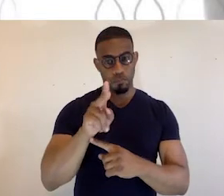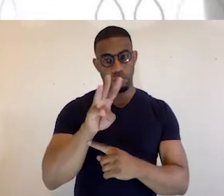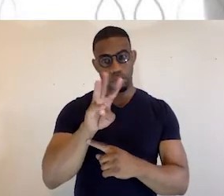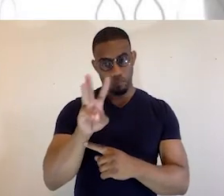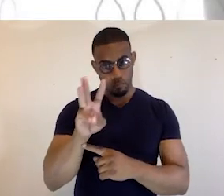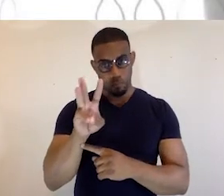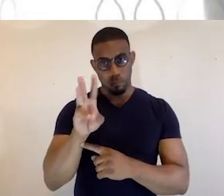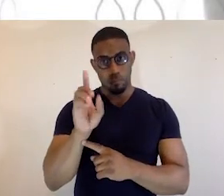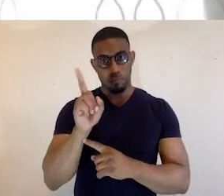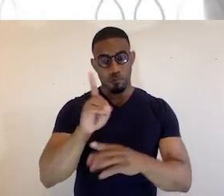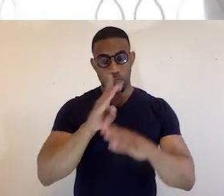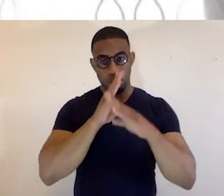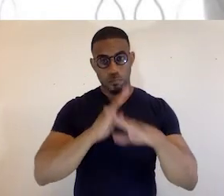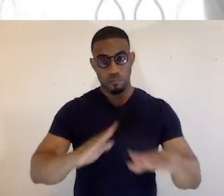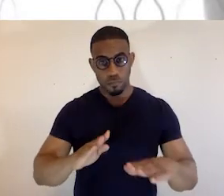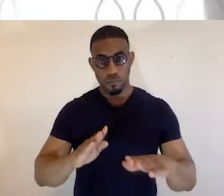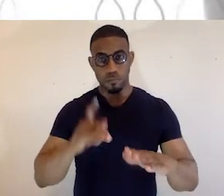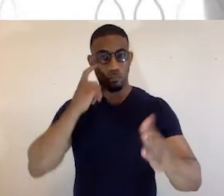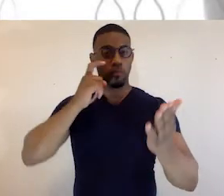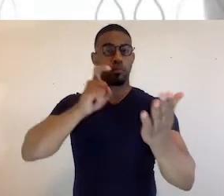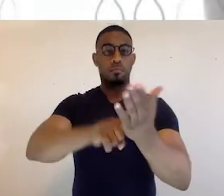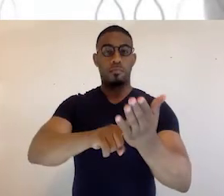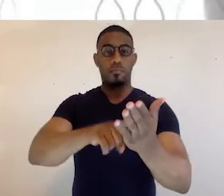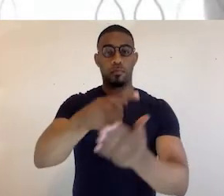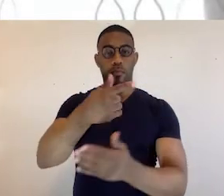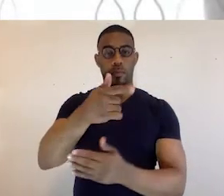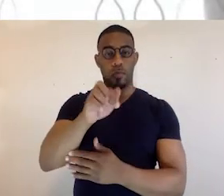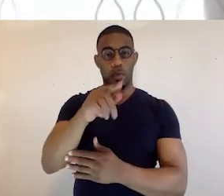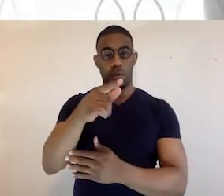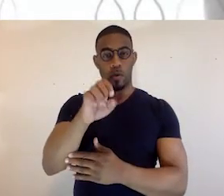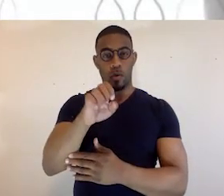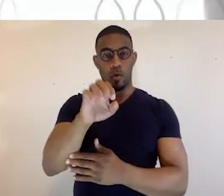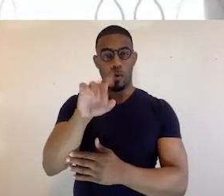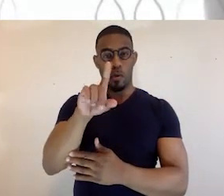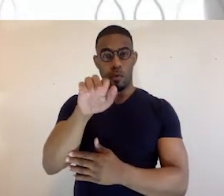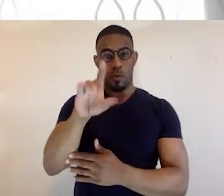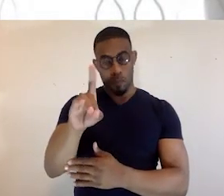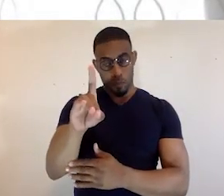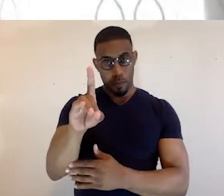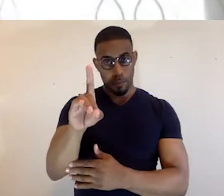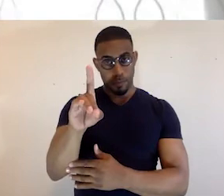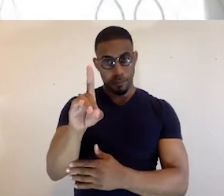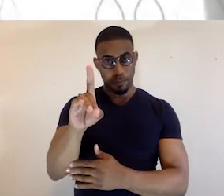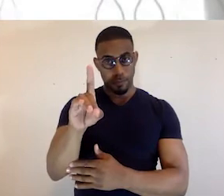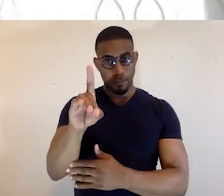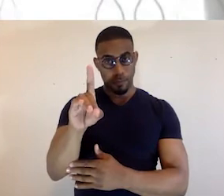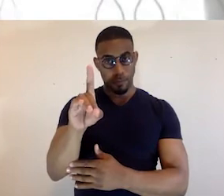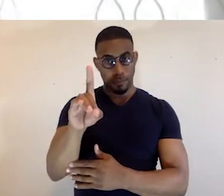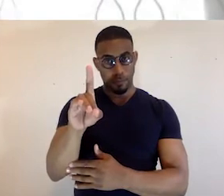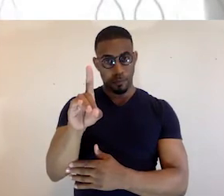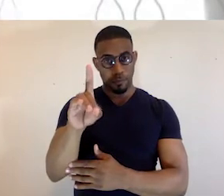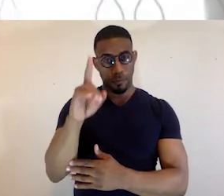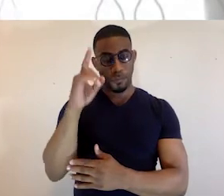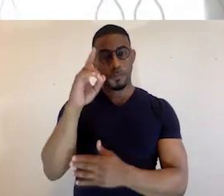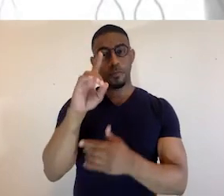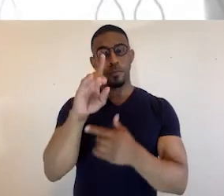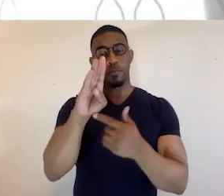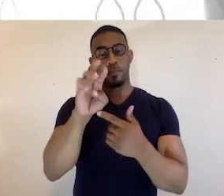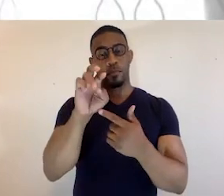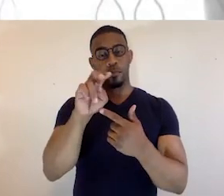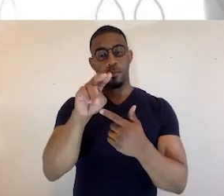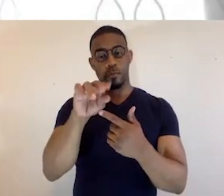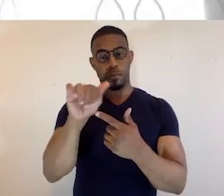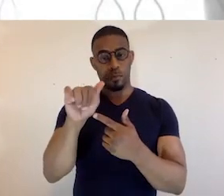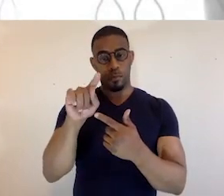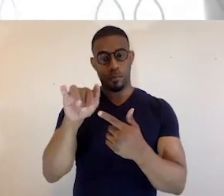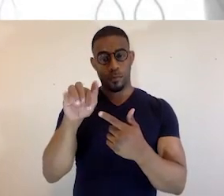46-second moment of silence in recognition of George Floyd, of Breonna Taylor, and